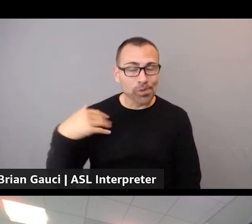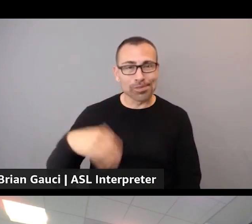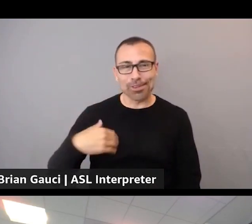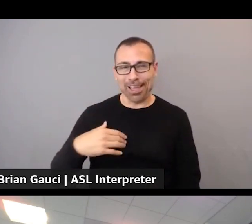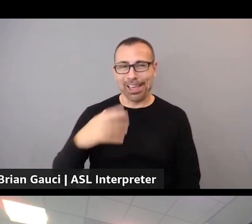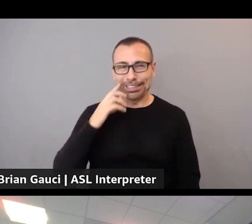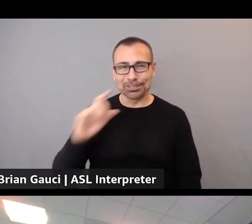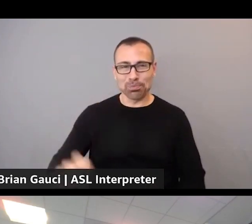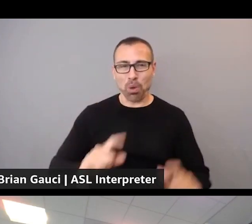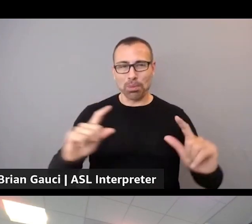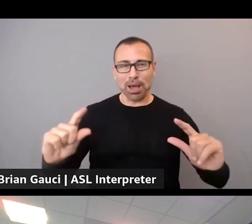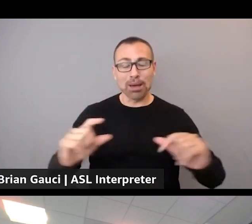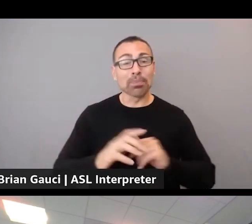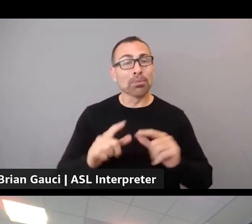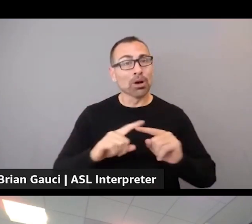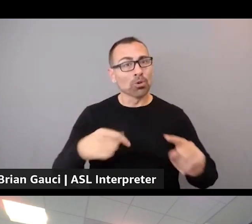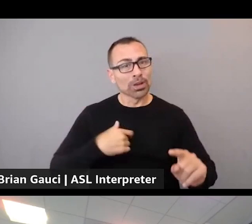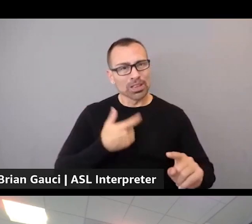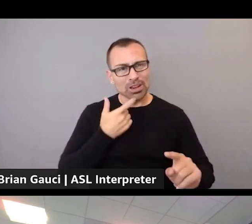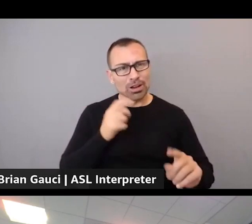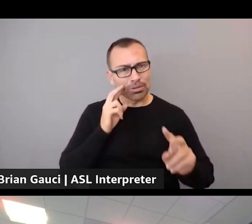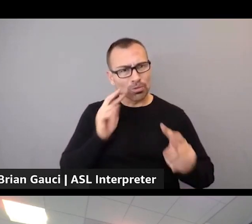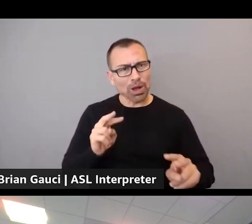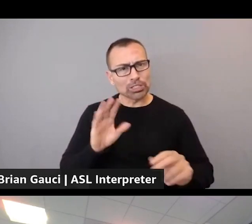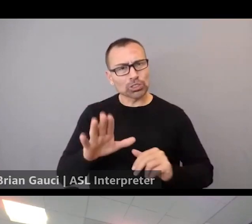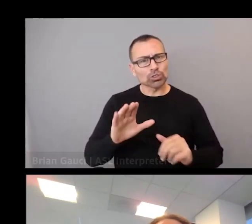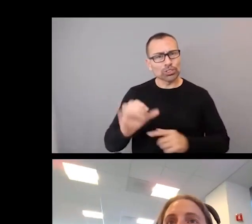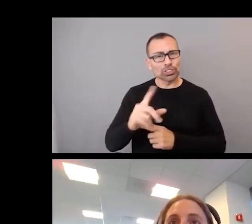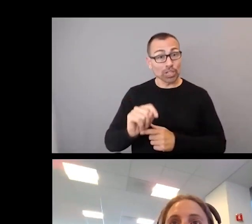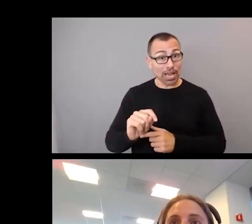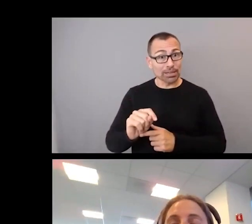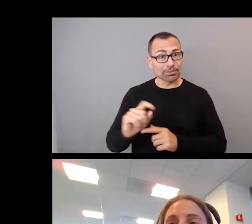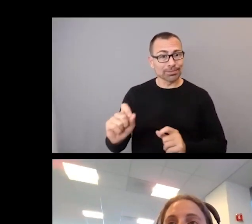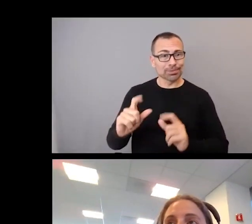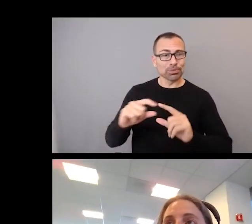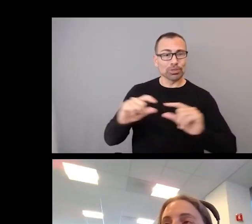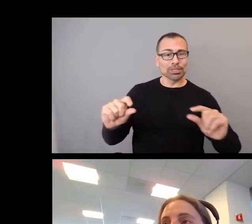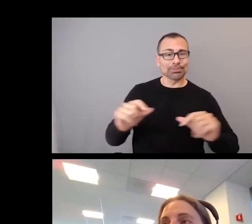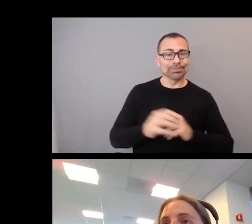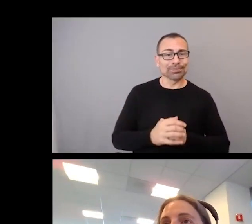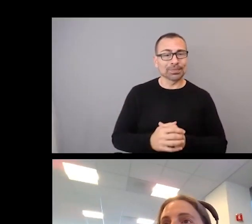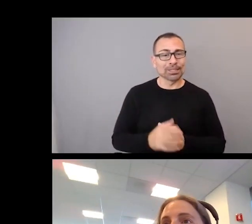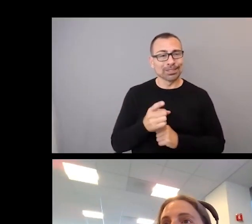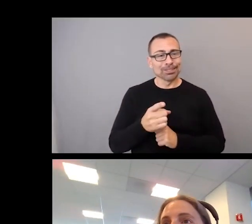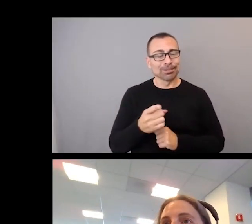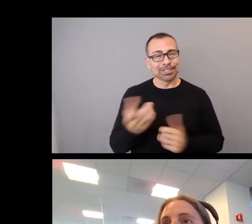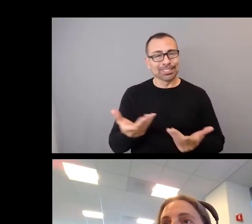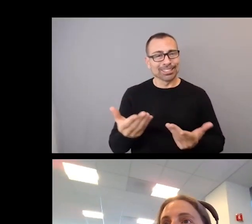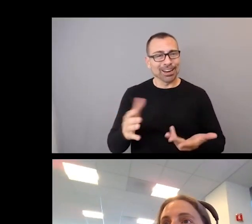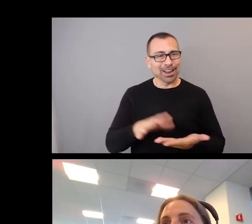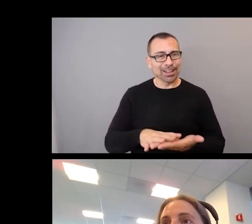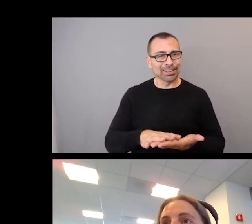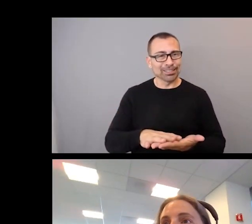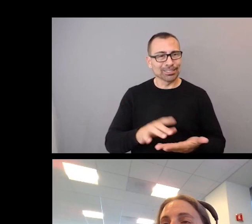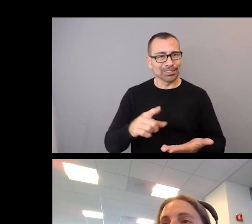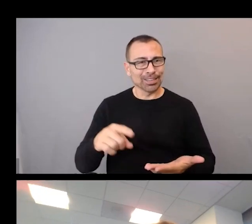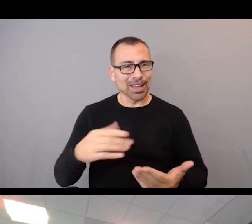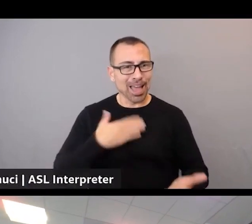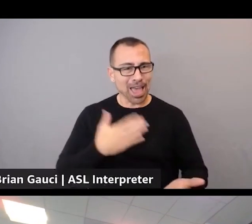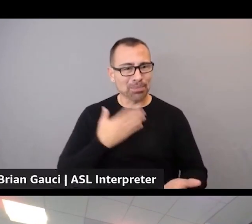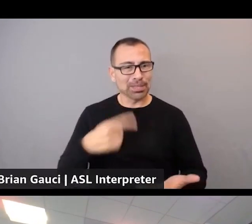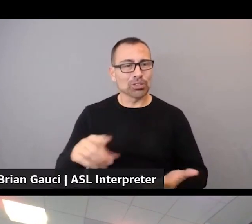We are watching chat. We've got chat pulled up. We're here. Happy that you're learning with us. Agents was really